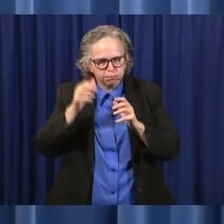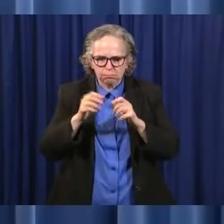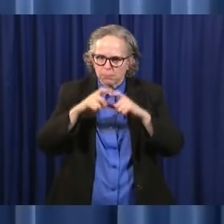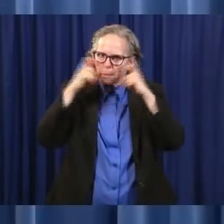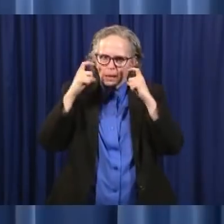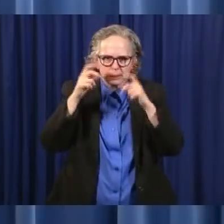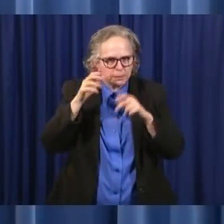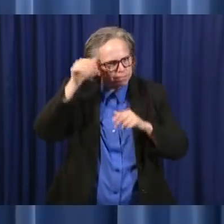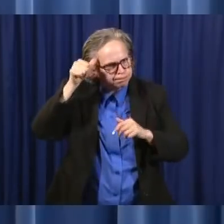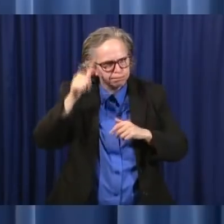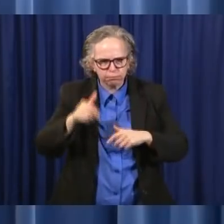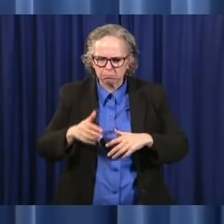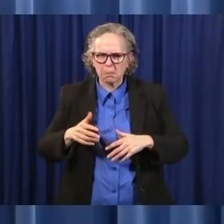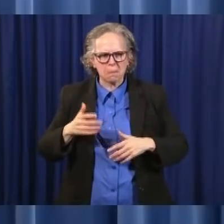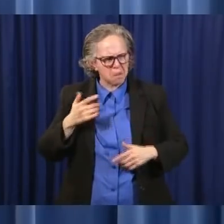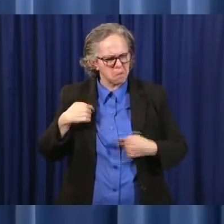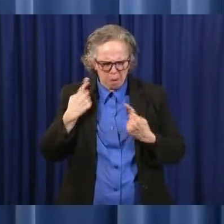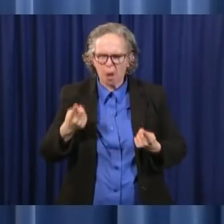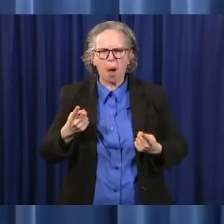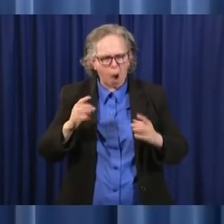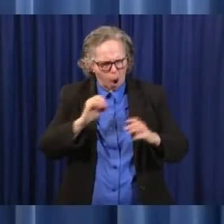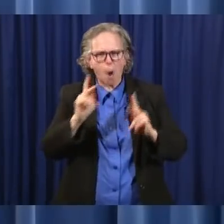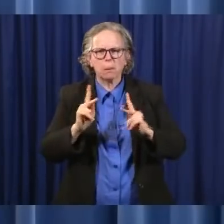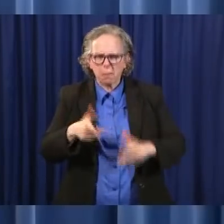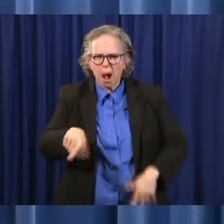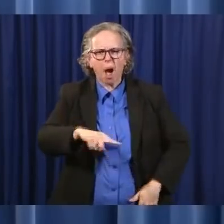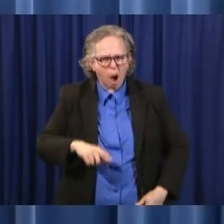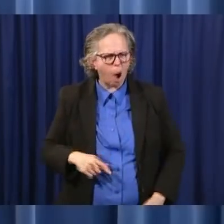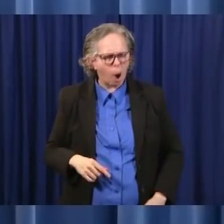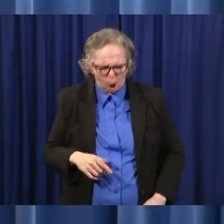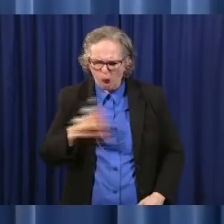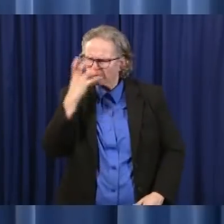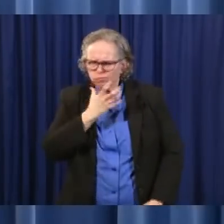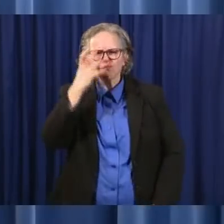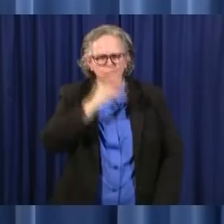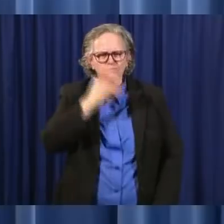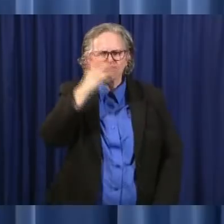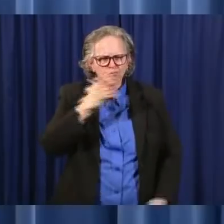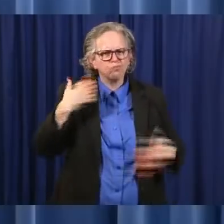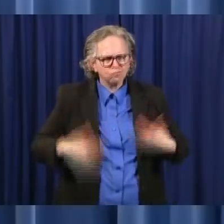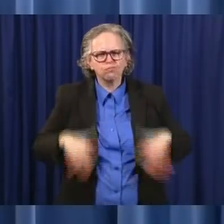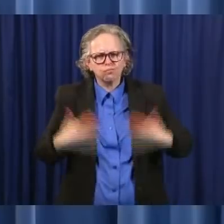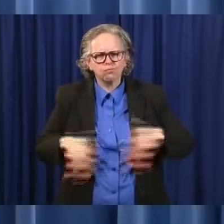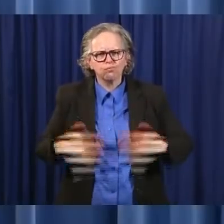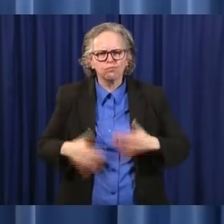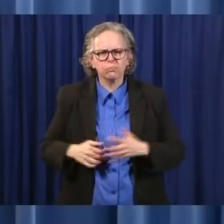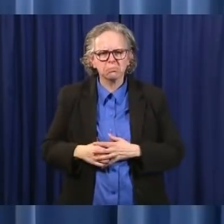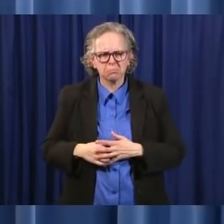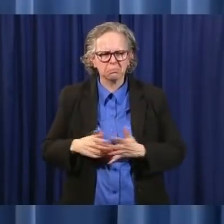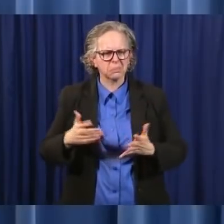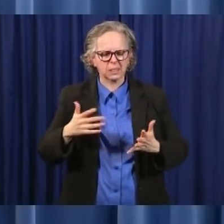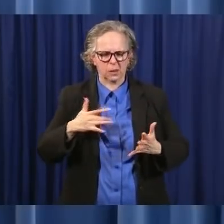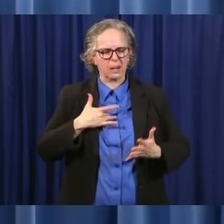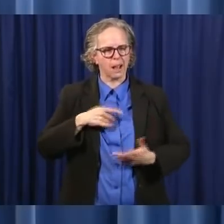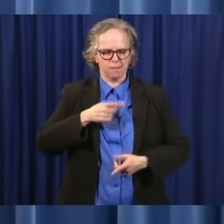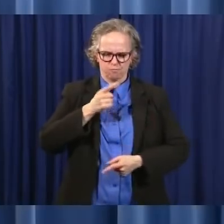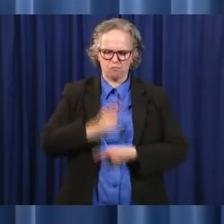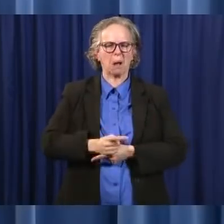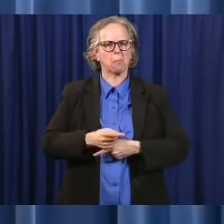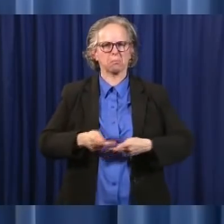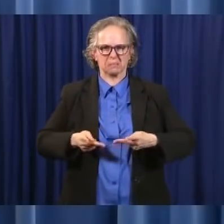But I think Ohioans have done, frankly, exceedingly well, and we were positioned about as well as we